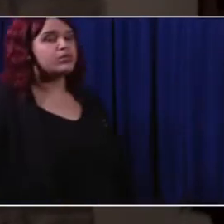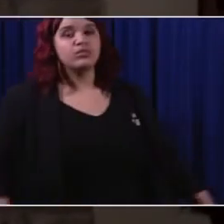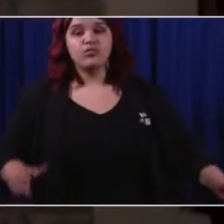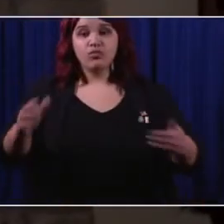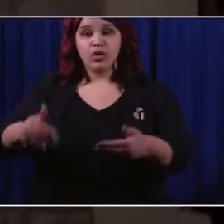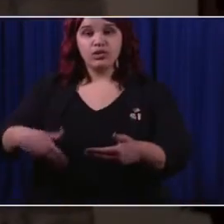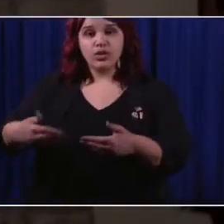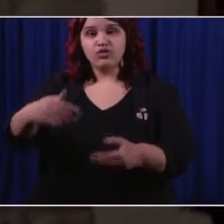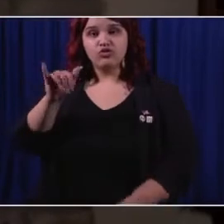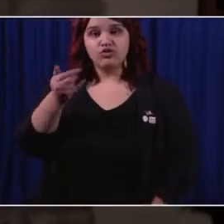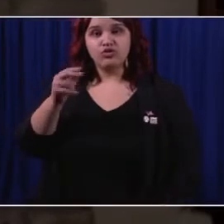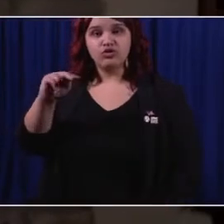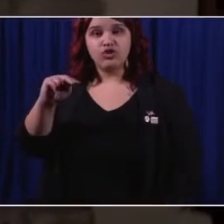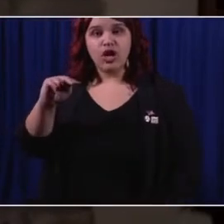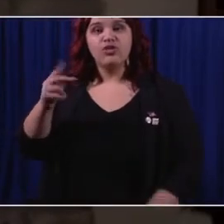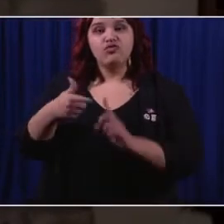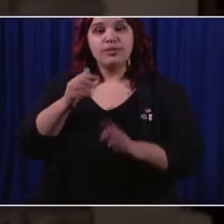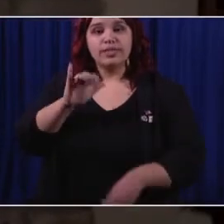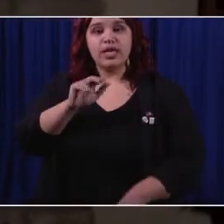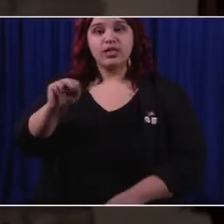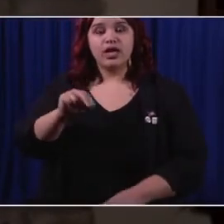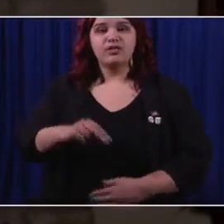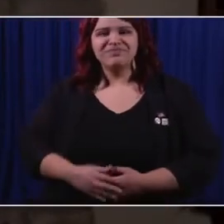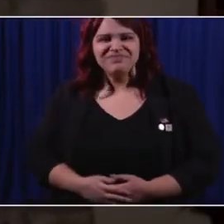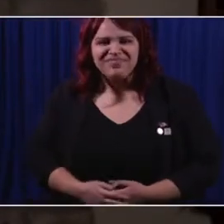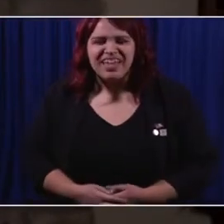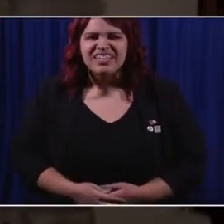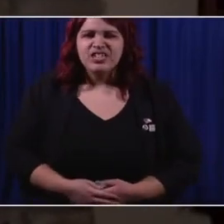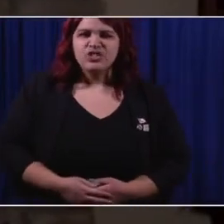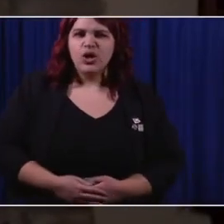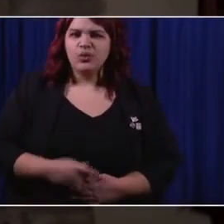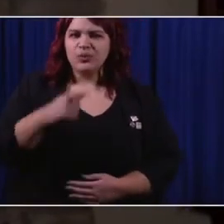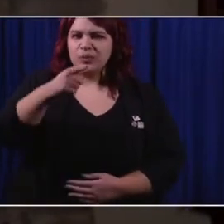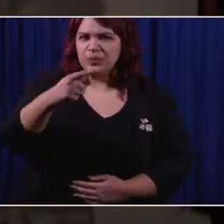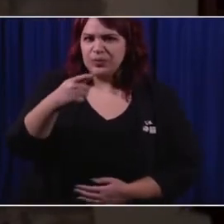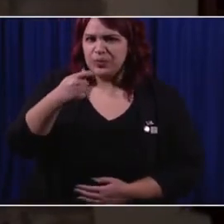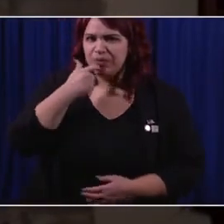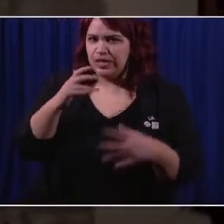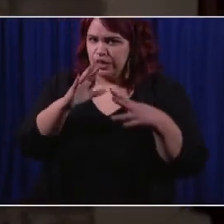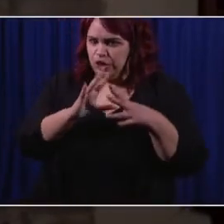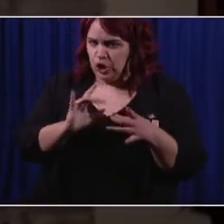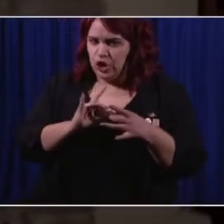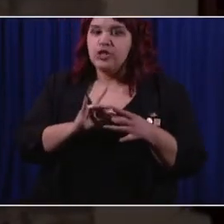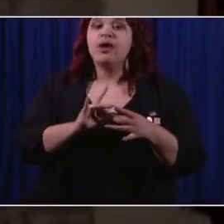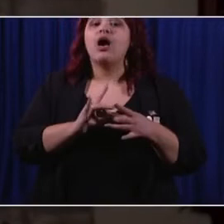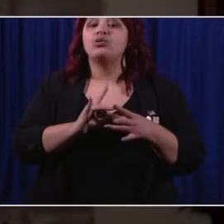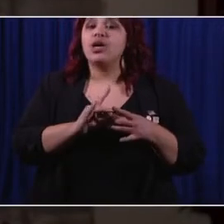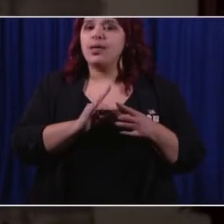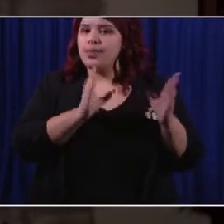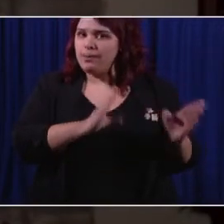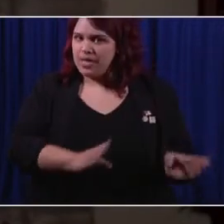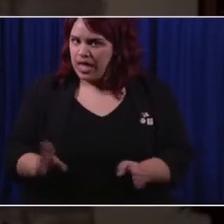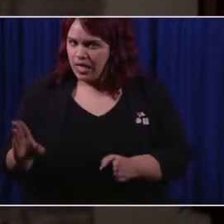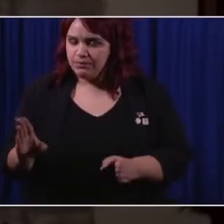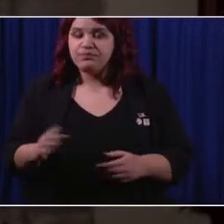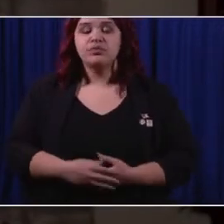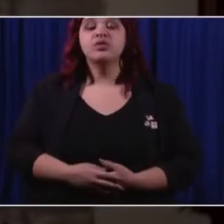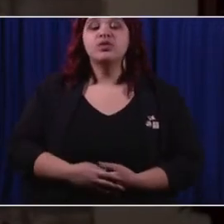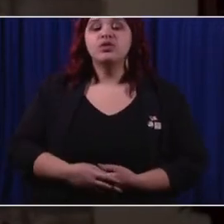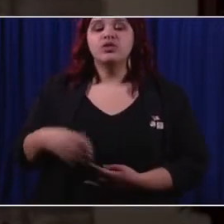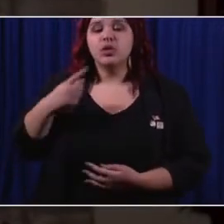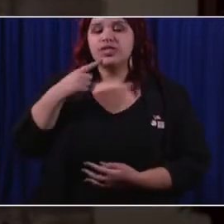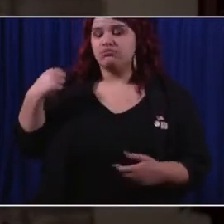So, you know, so you talk about flow, and I want to ask about the next group. Ohio, you say, has vaccinated 94,000 plus in a